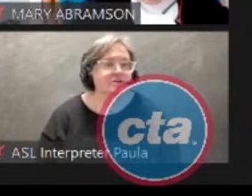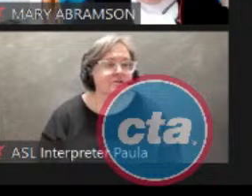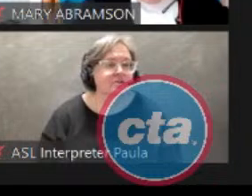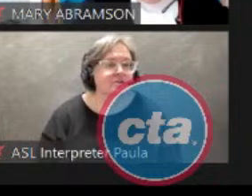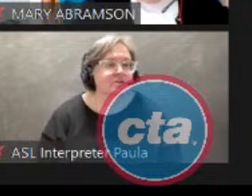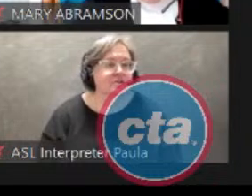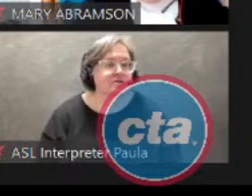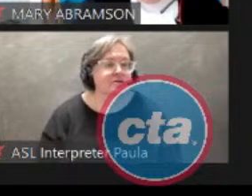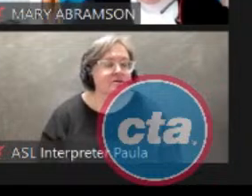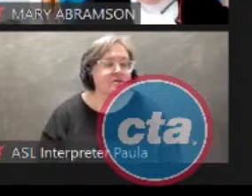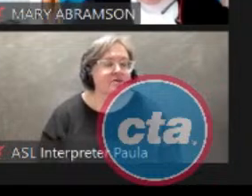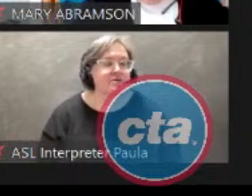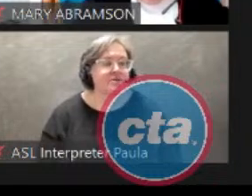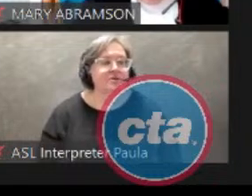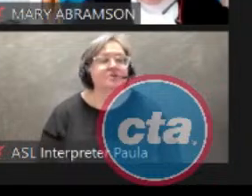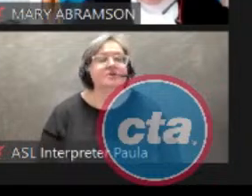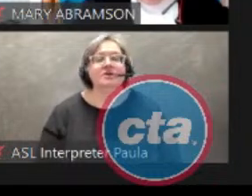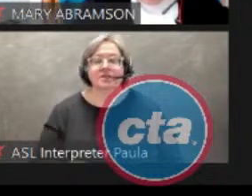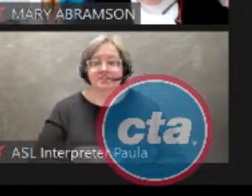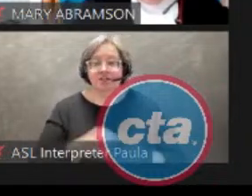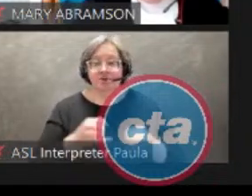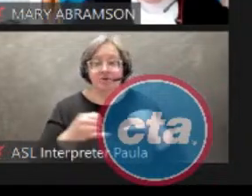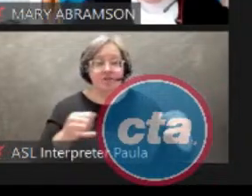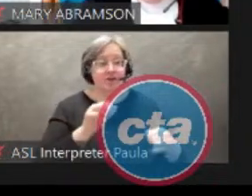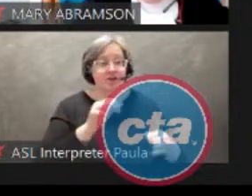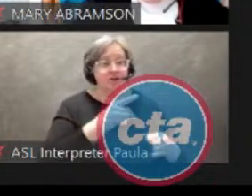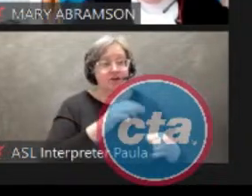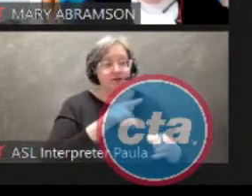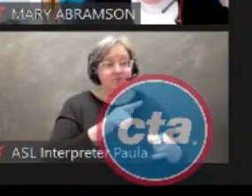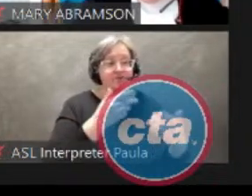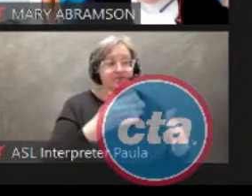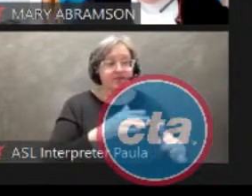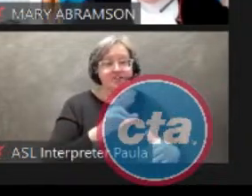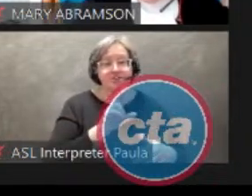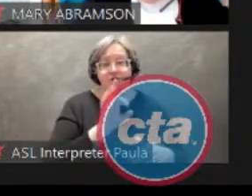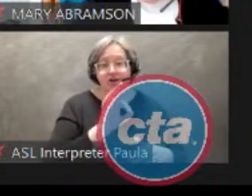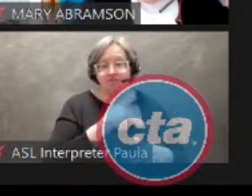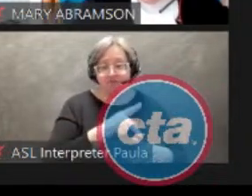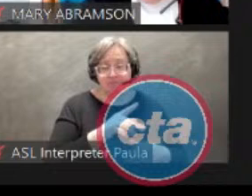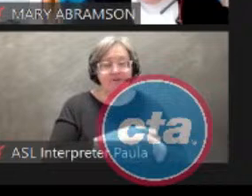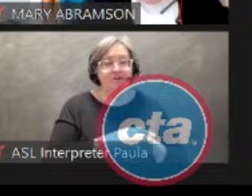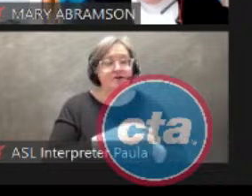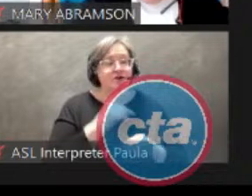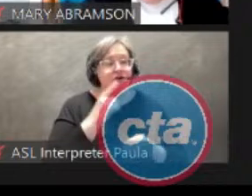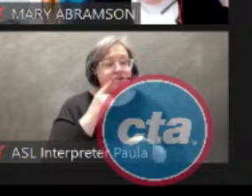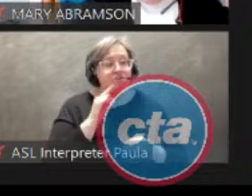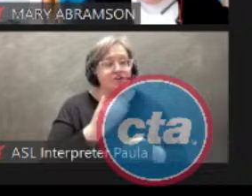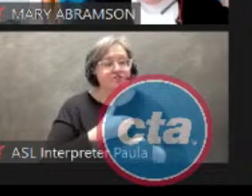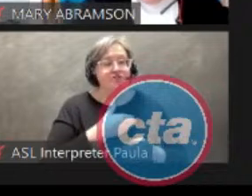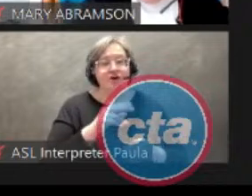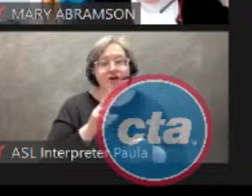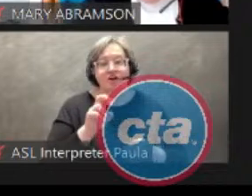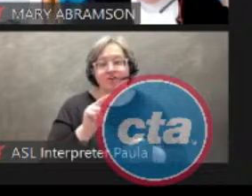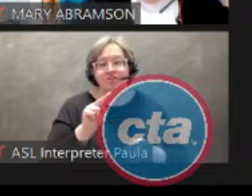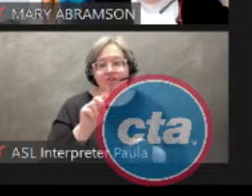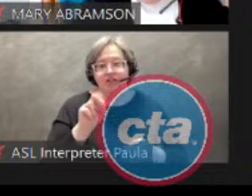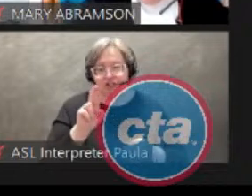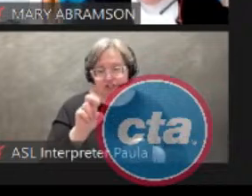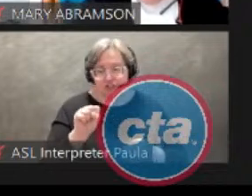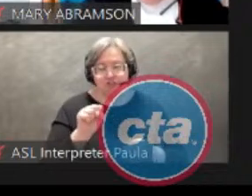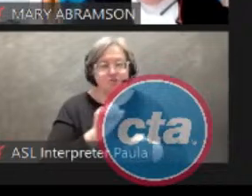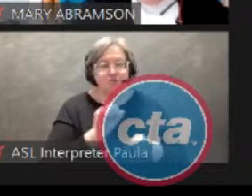So just from timelines, April, we finalized our RFP contracts and everything for our vendors, working with